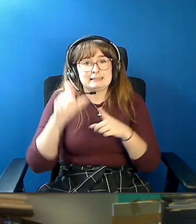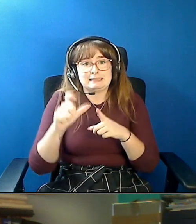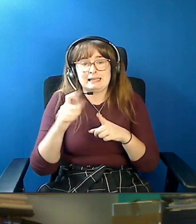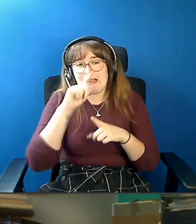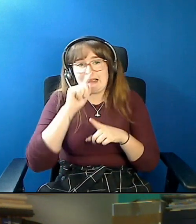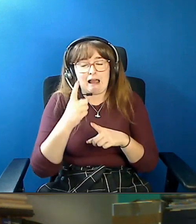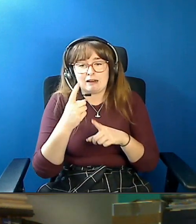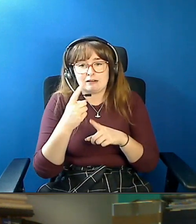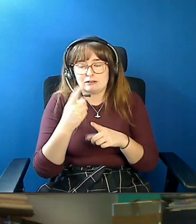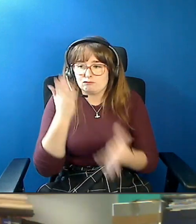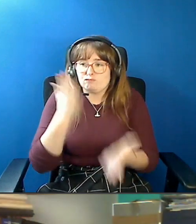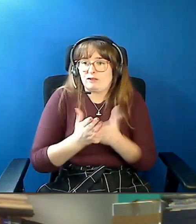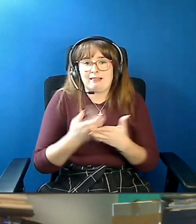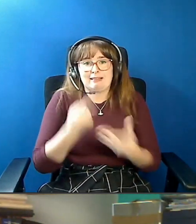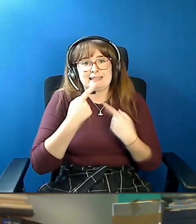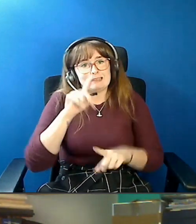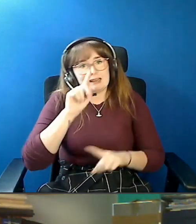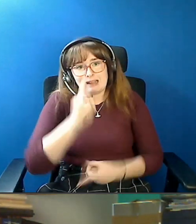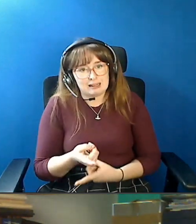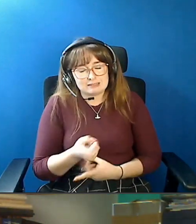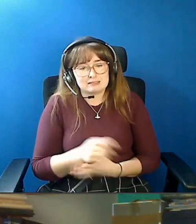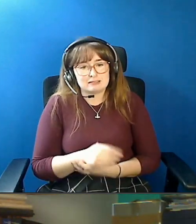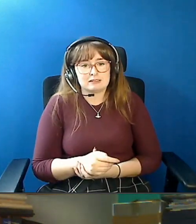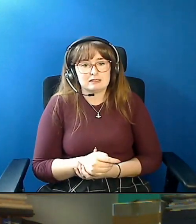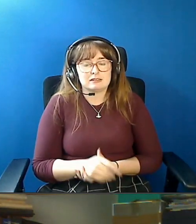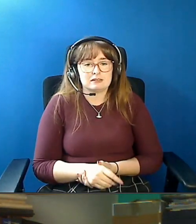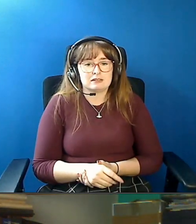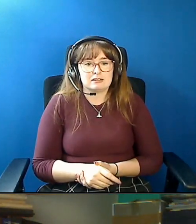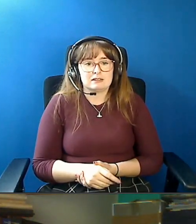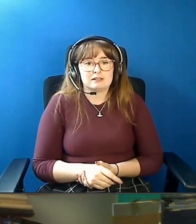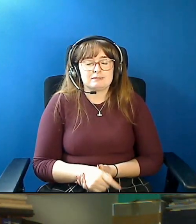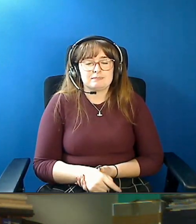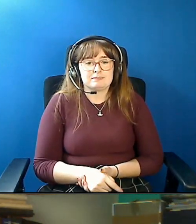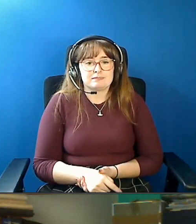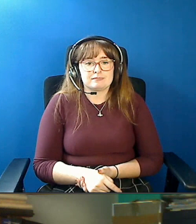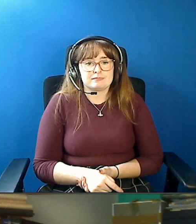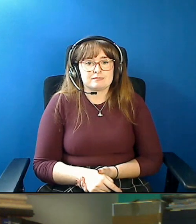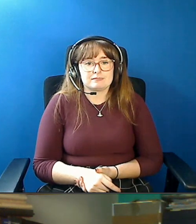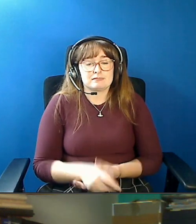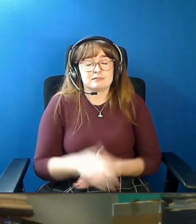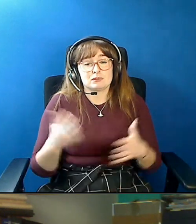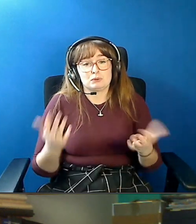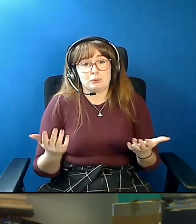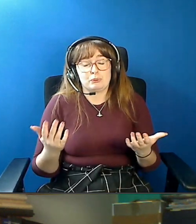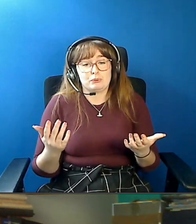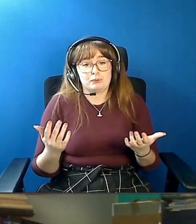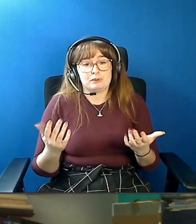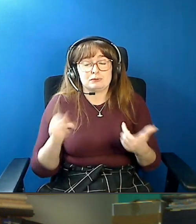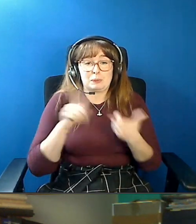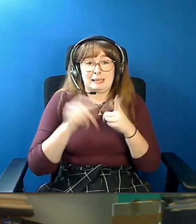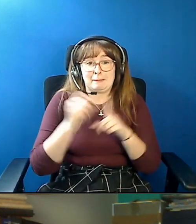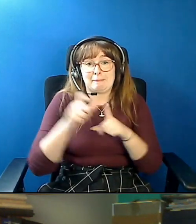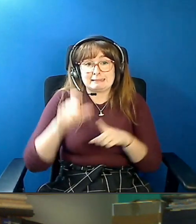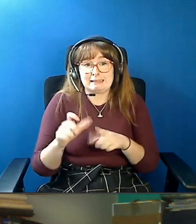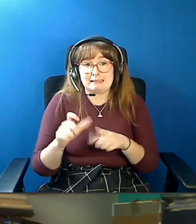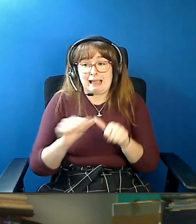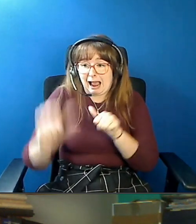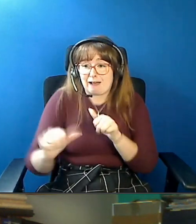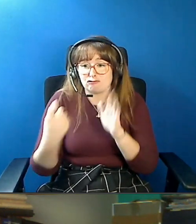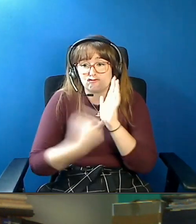building wasn't performing exactly as the EPC suggested before the retrofit. So there's no reason to suggest an EPC after a retrofit is going